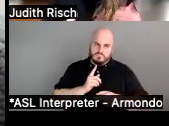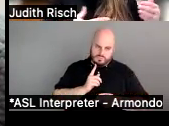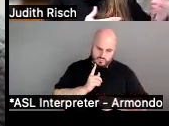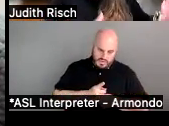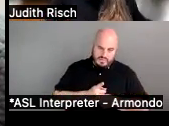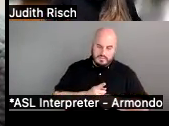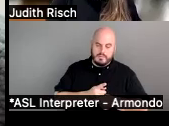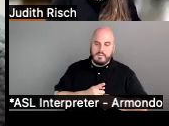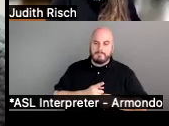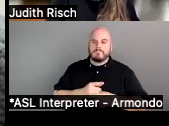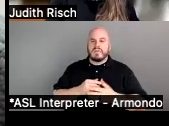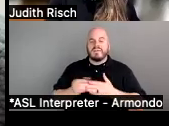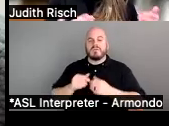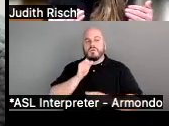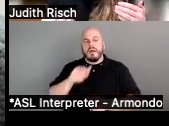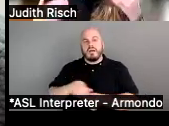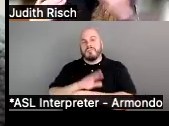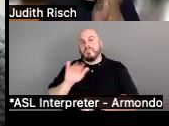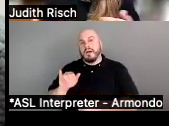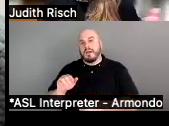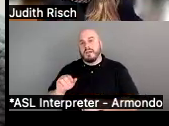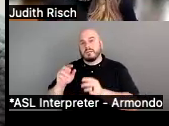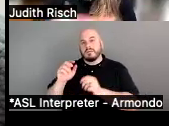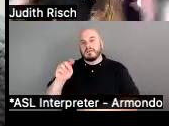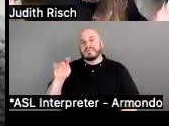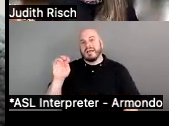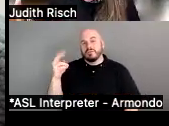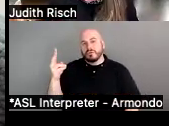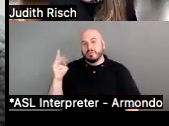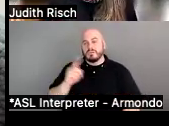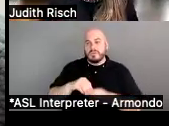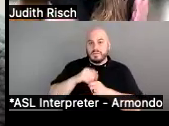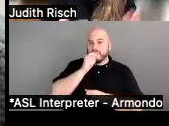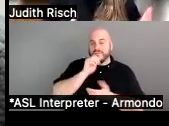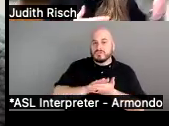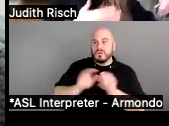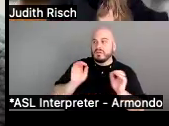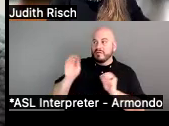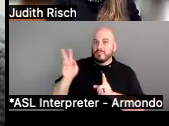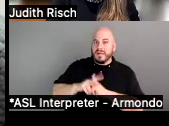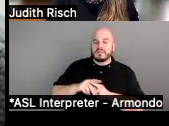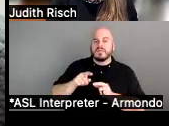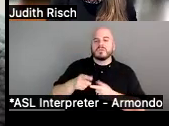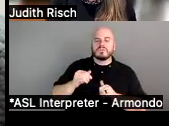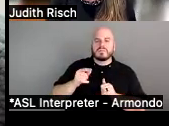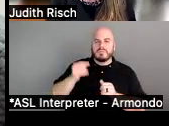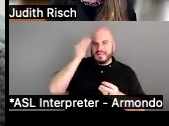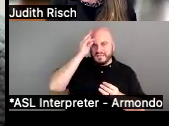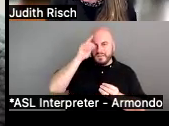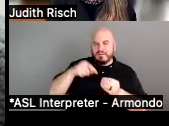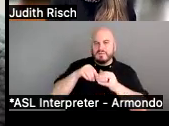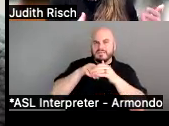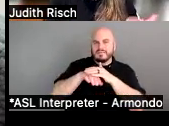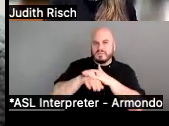even though they're not covered by Title II, even if you're at a private school and none of this applies to you, you still need to be thinking about the accessibility of your